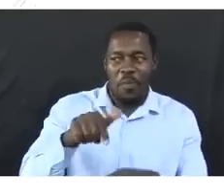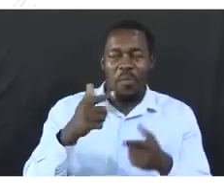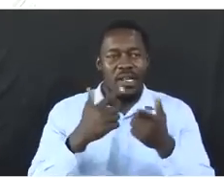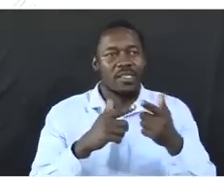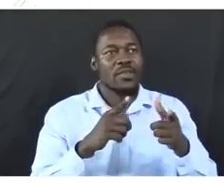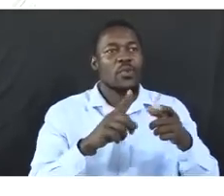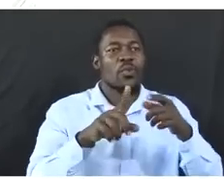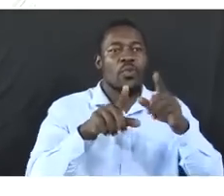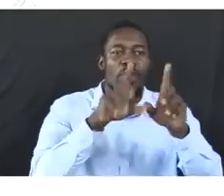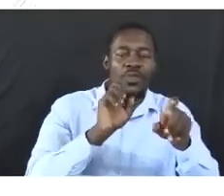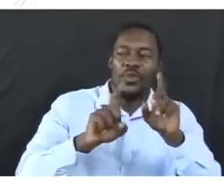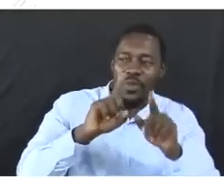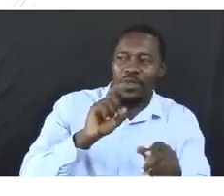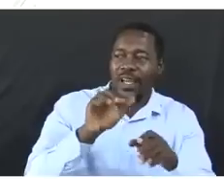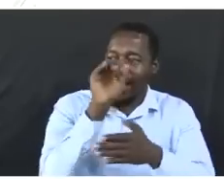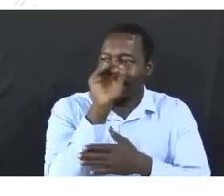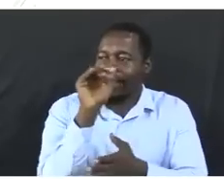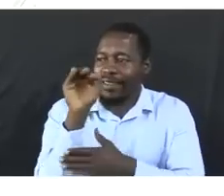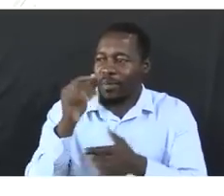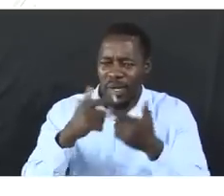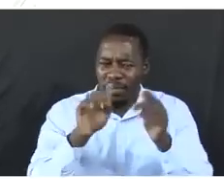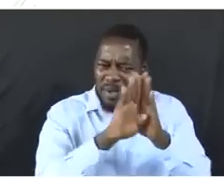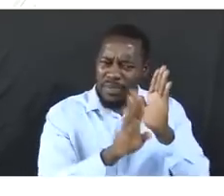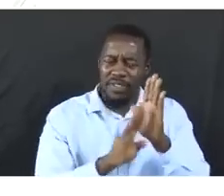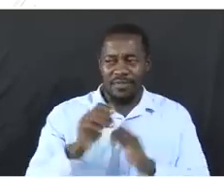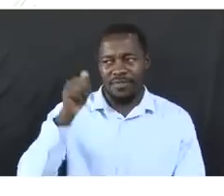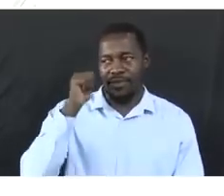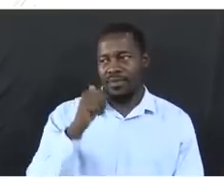Uko kwa hii kanisa yetu kweli ama uko kwa leo?